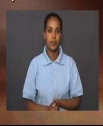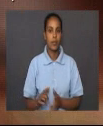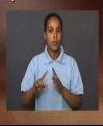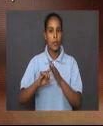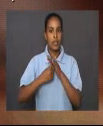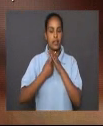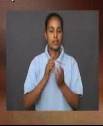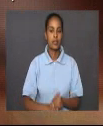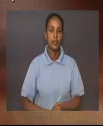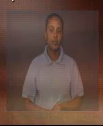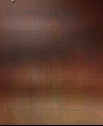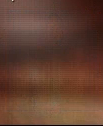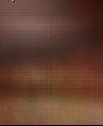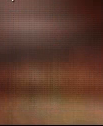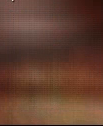Begin.